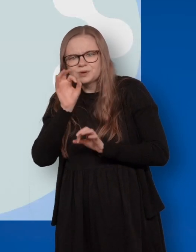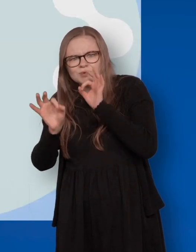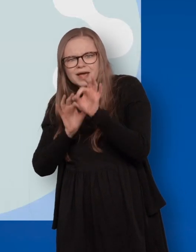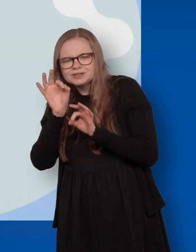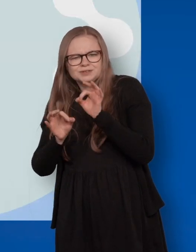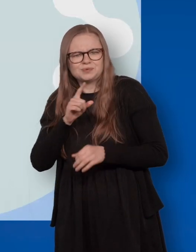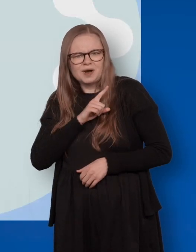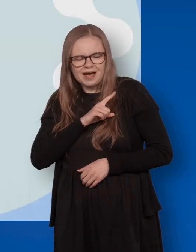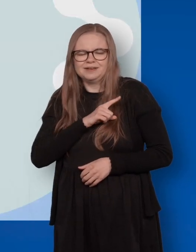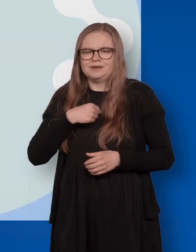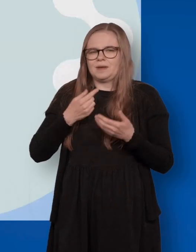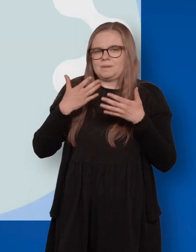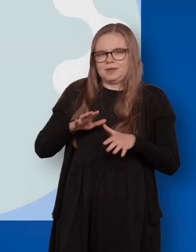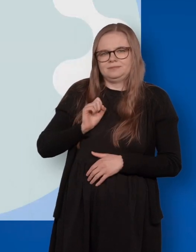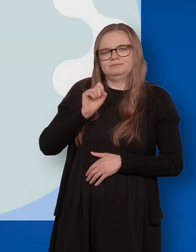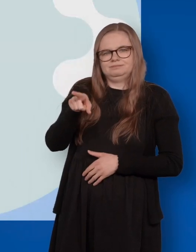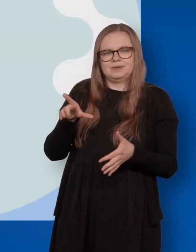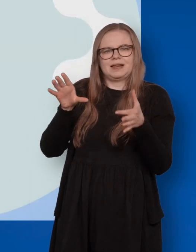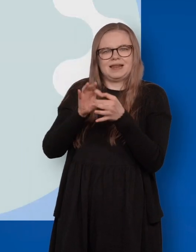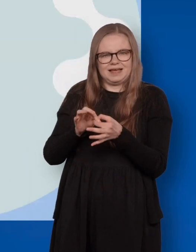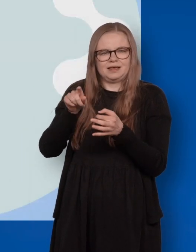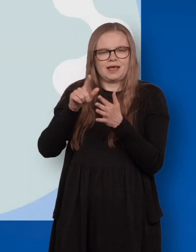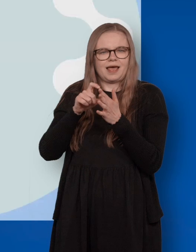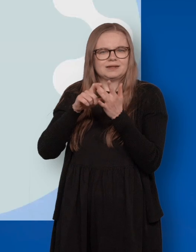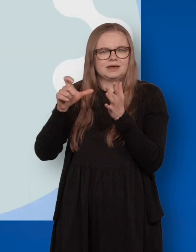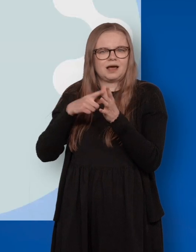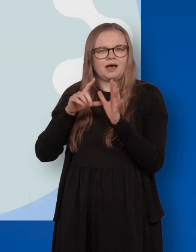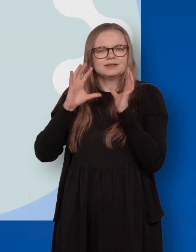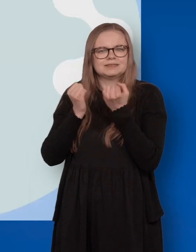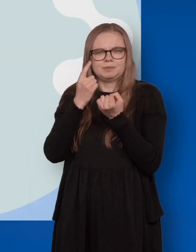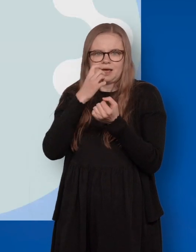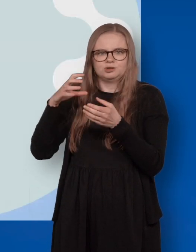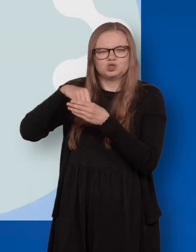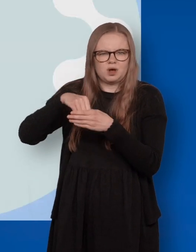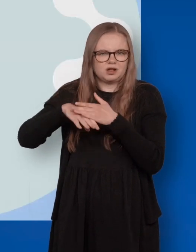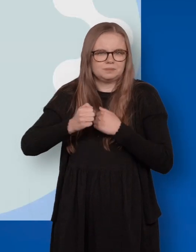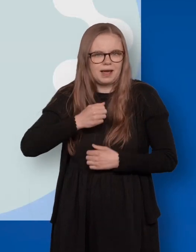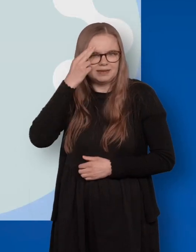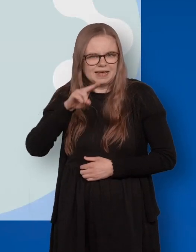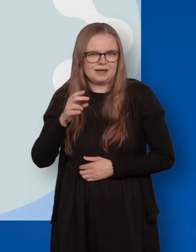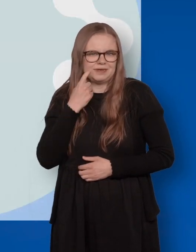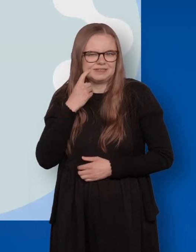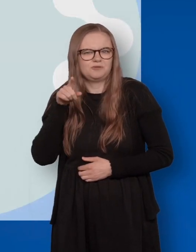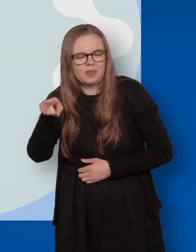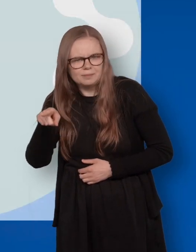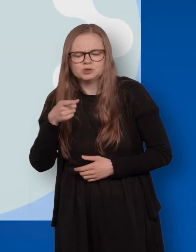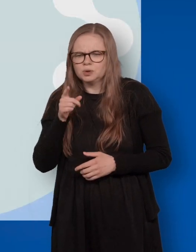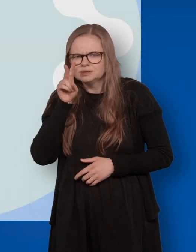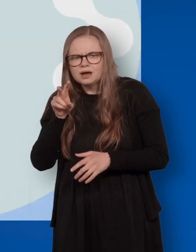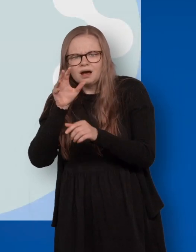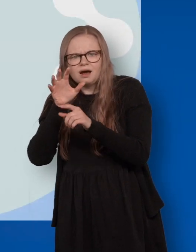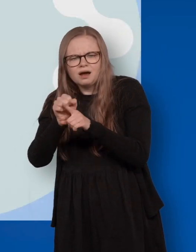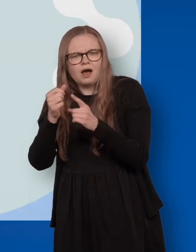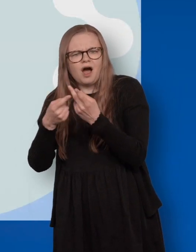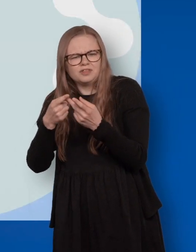I send the EDICa team a link to join using my own registration to make it easier for them. So please know that if it's